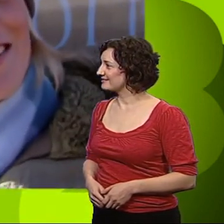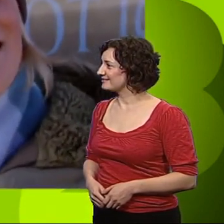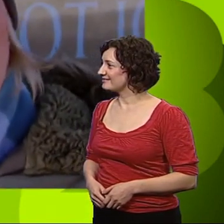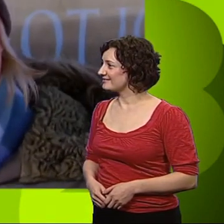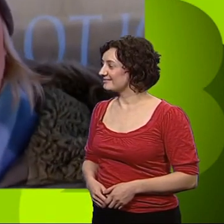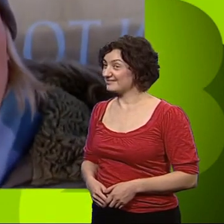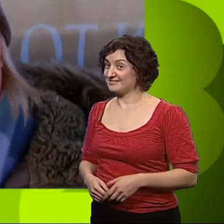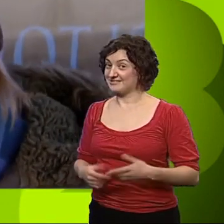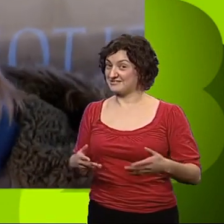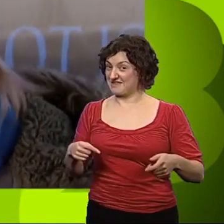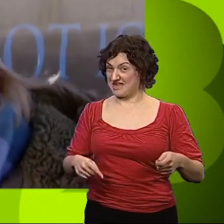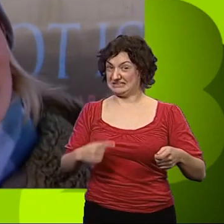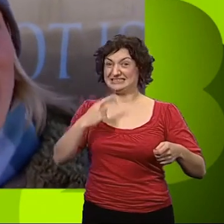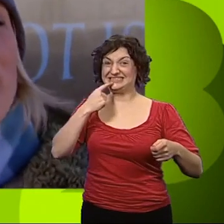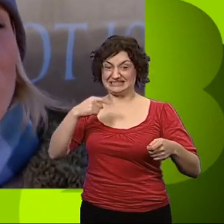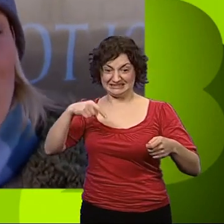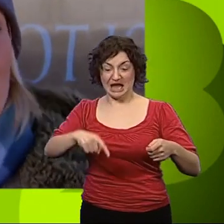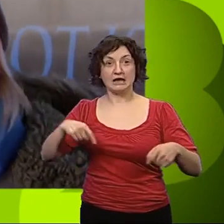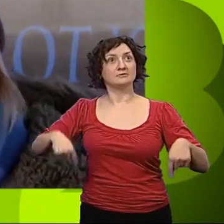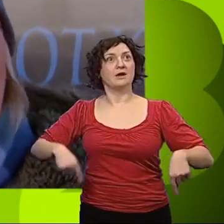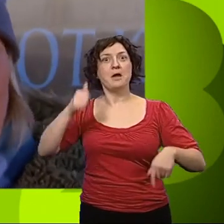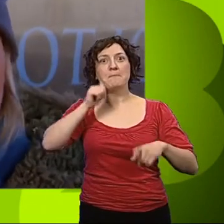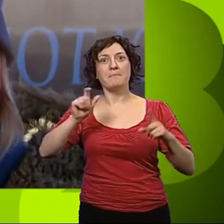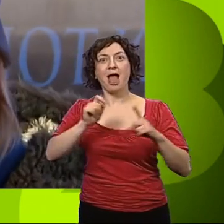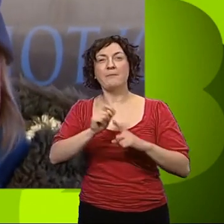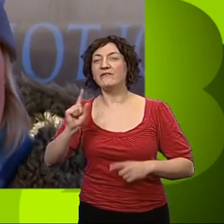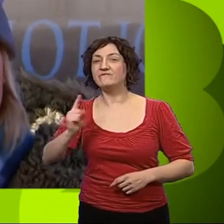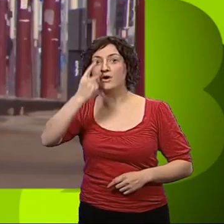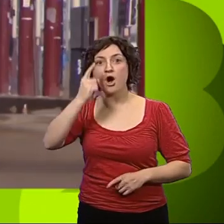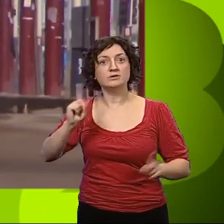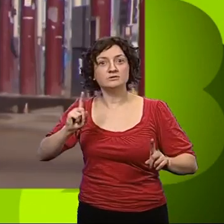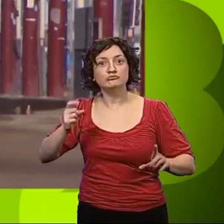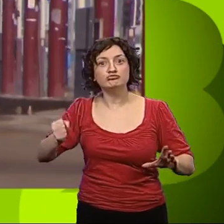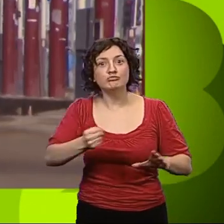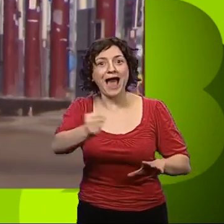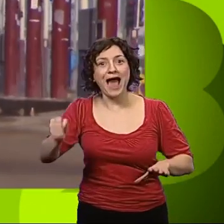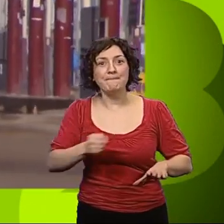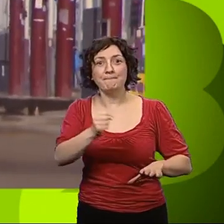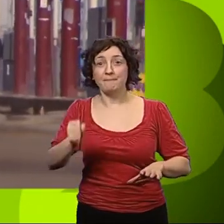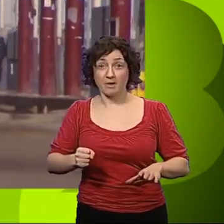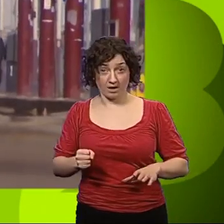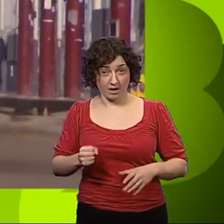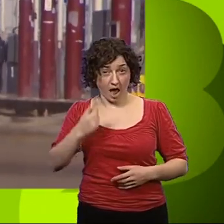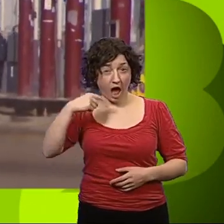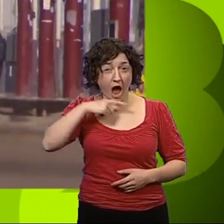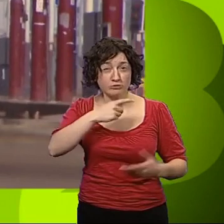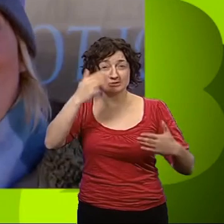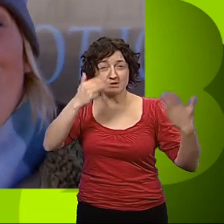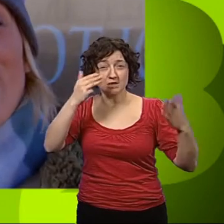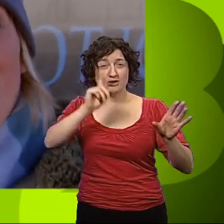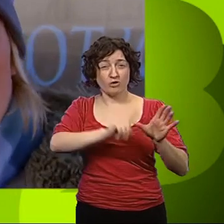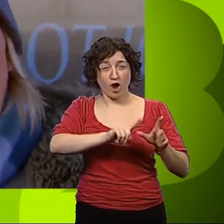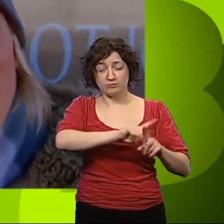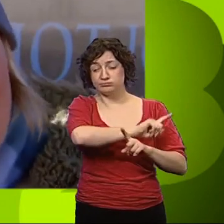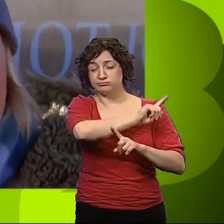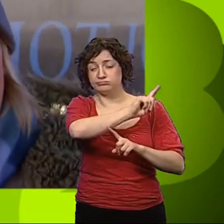It says here that Blackpool was the first town in Britain to run electric trams. 119 years on, it's a good job they're still running because it's a chance